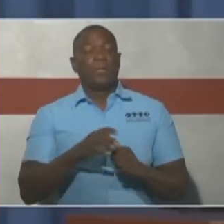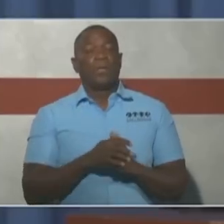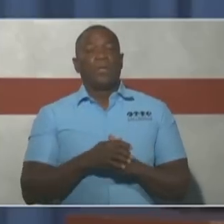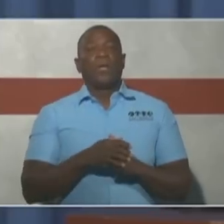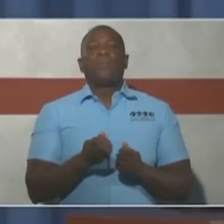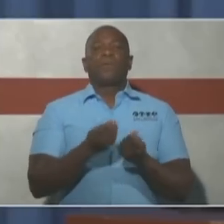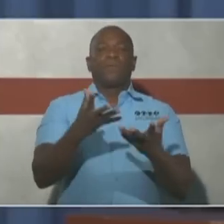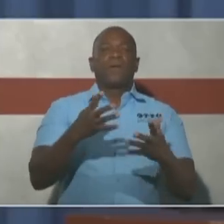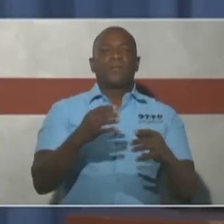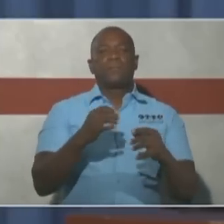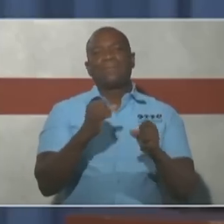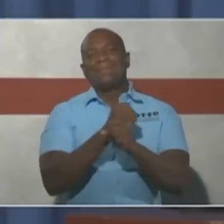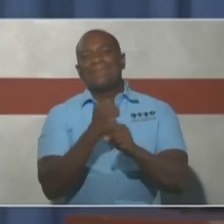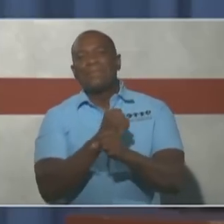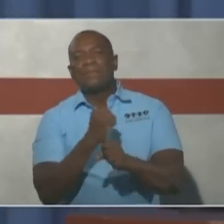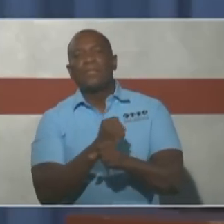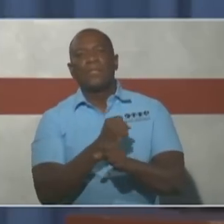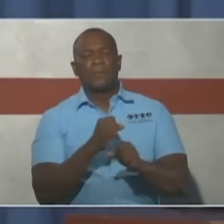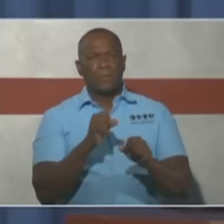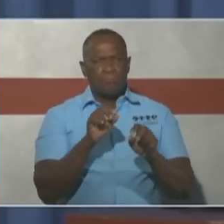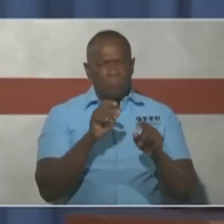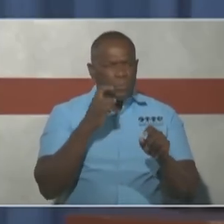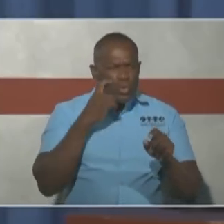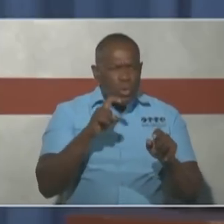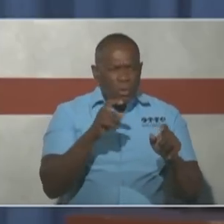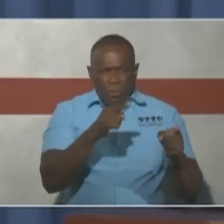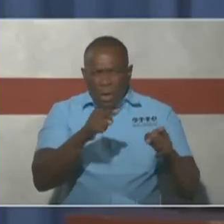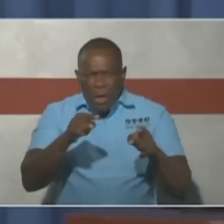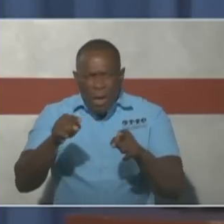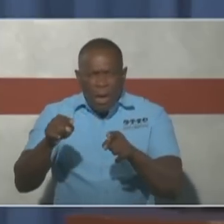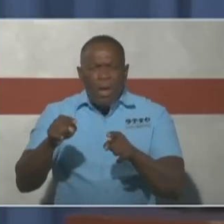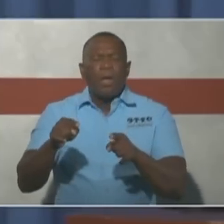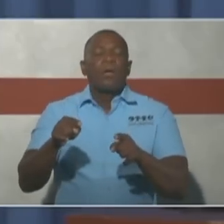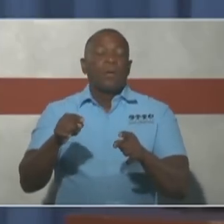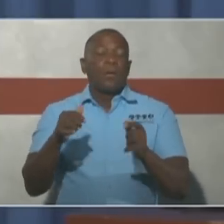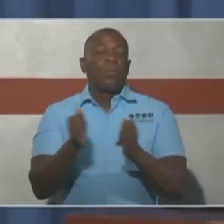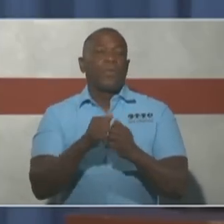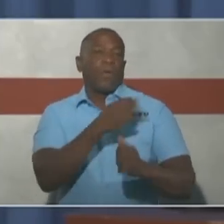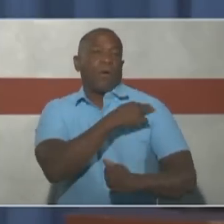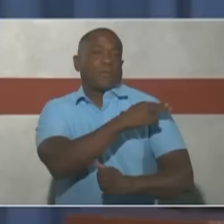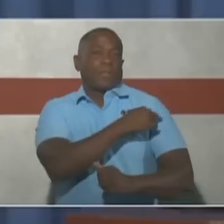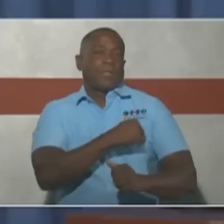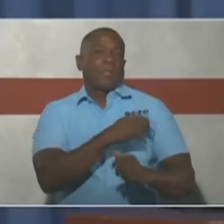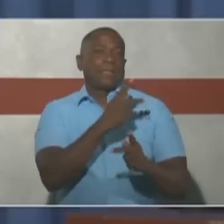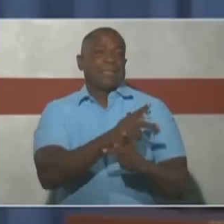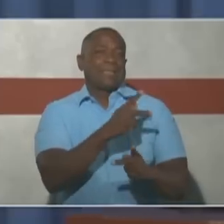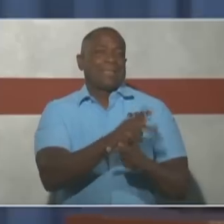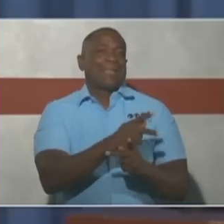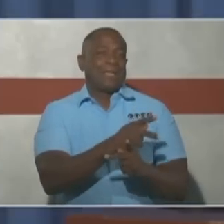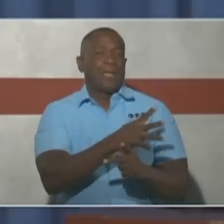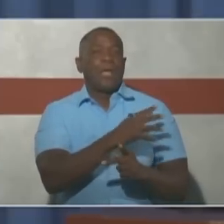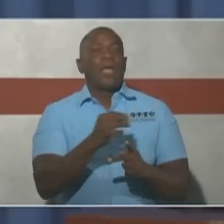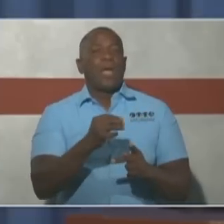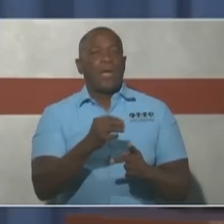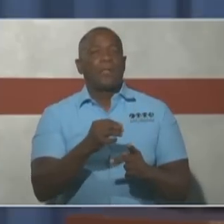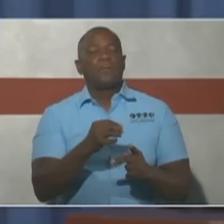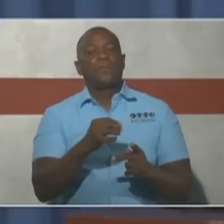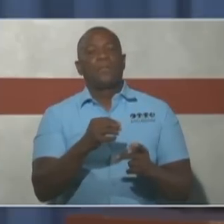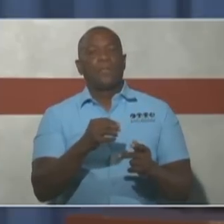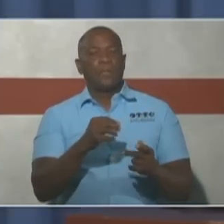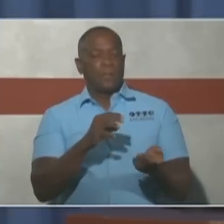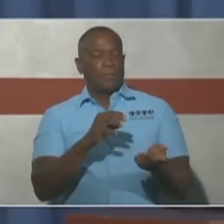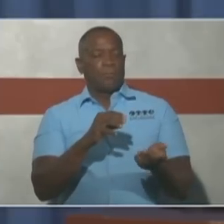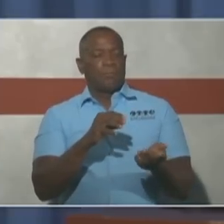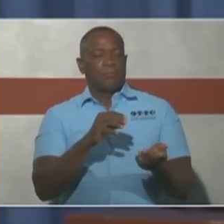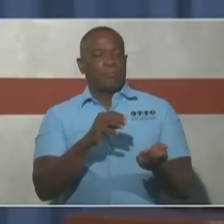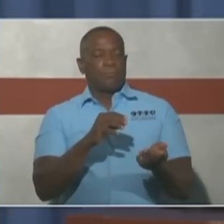the recent global changes that we would have noted. I'll also provide some statistics and some trends in terms of the demand